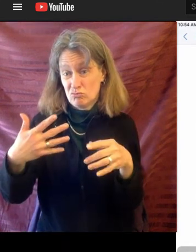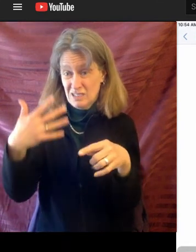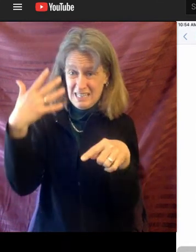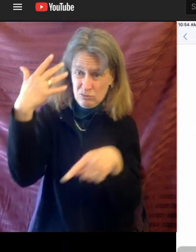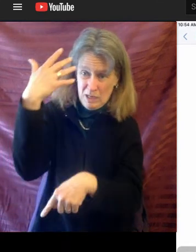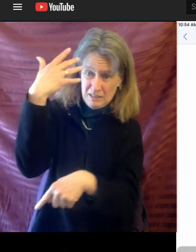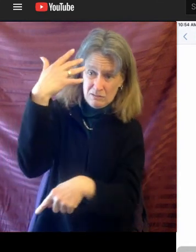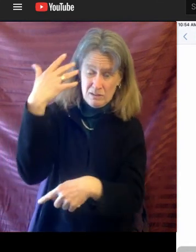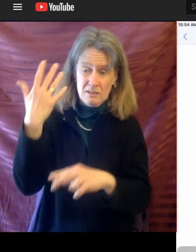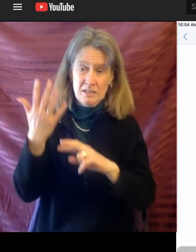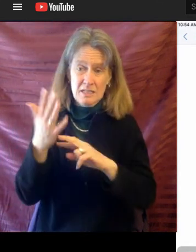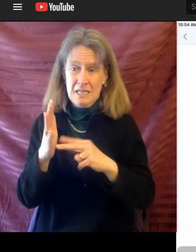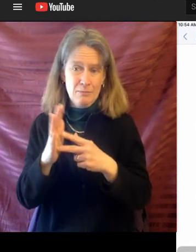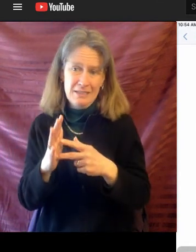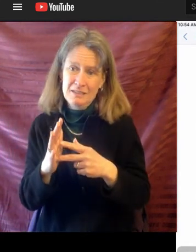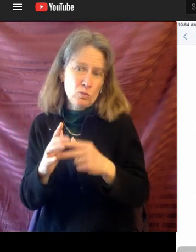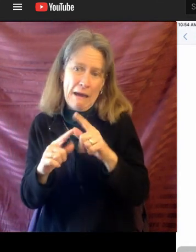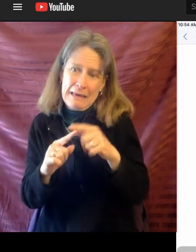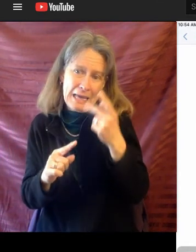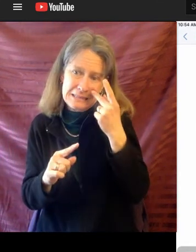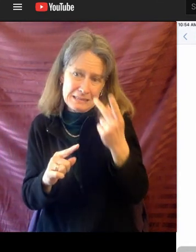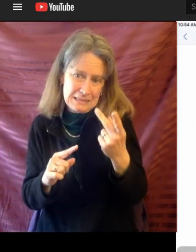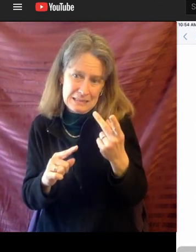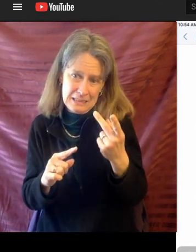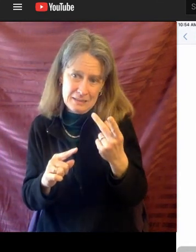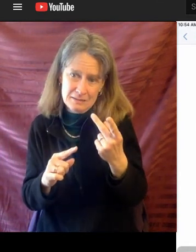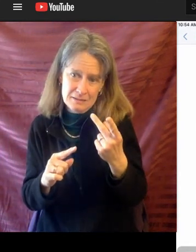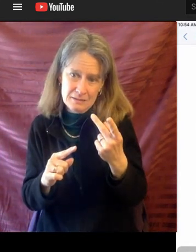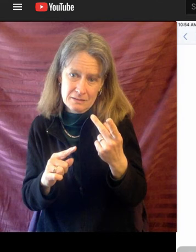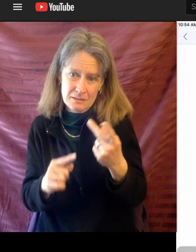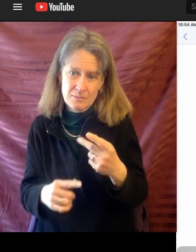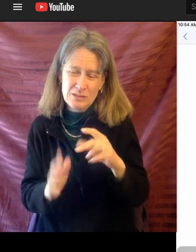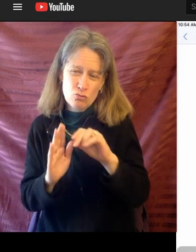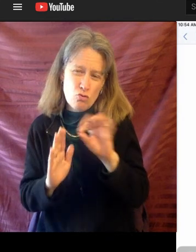Just meaning that we can't see it.